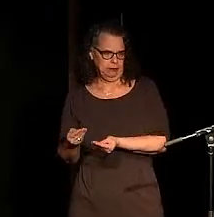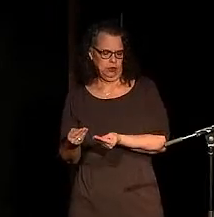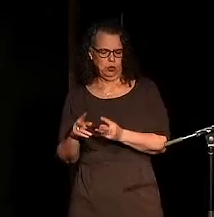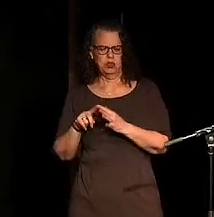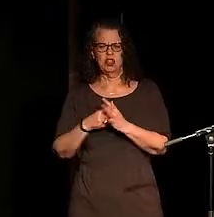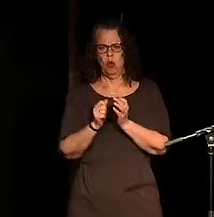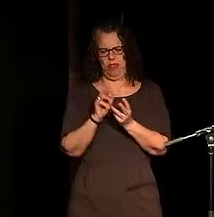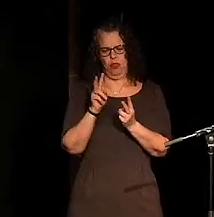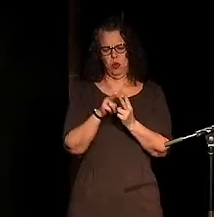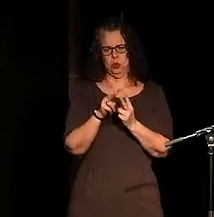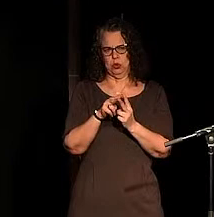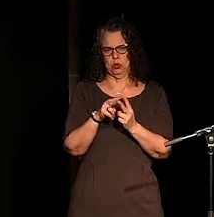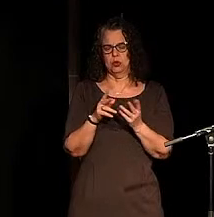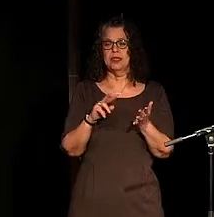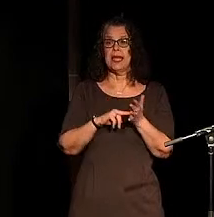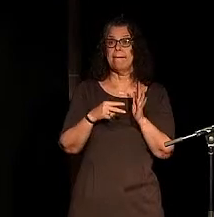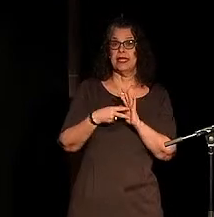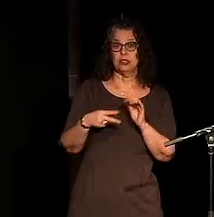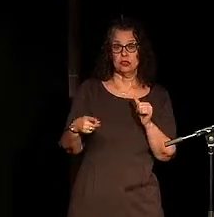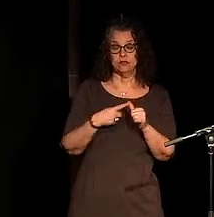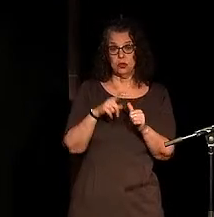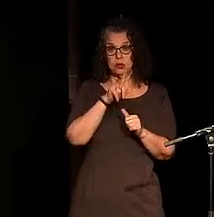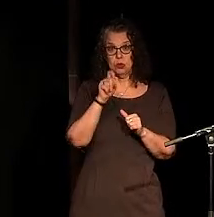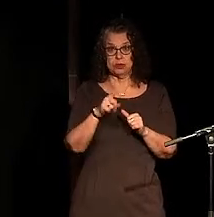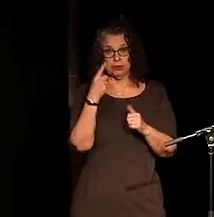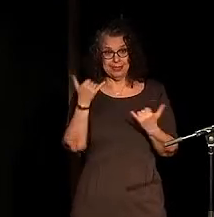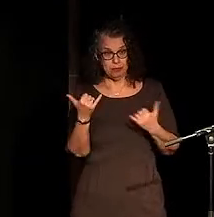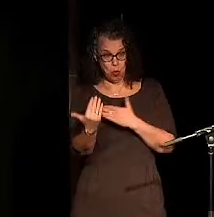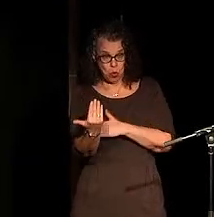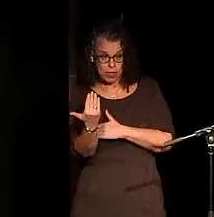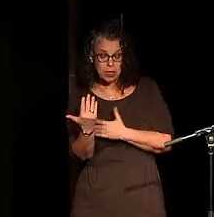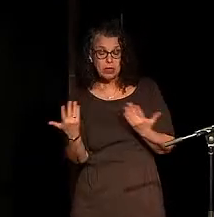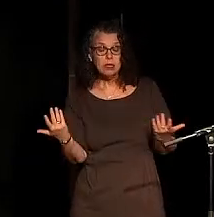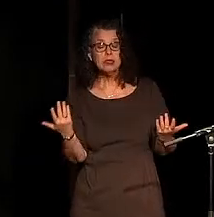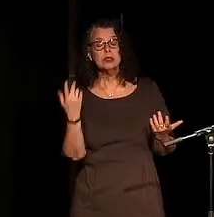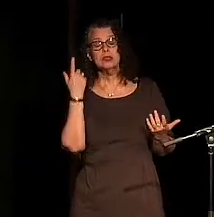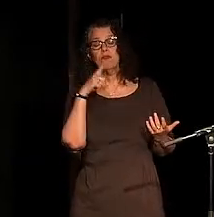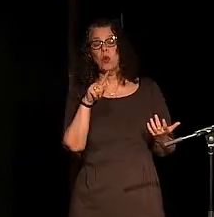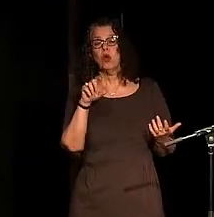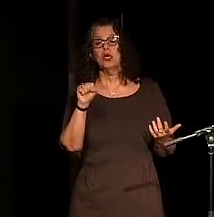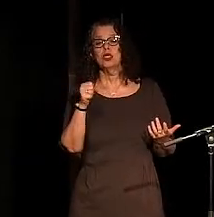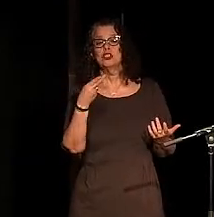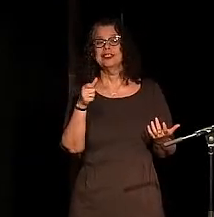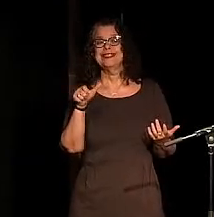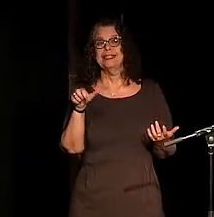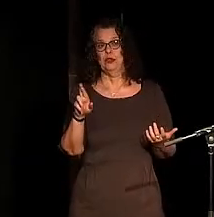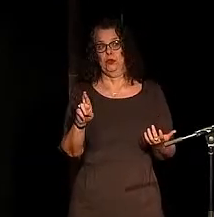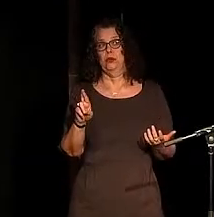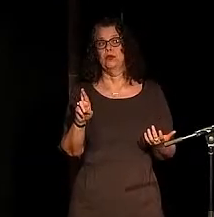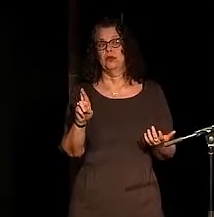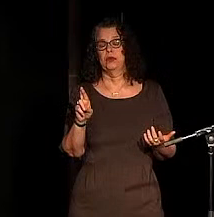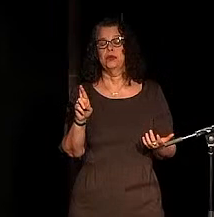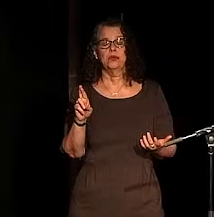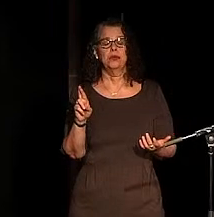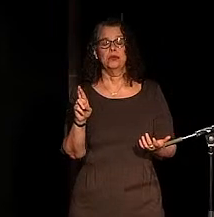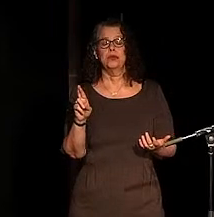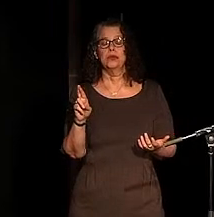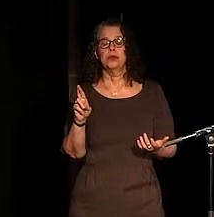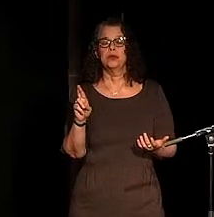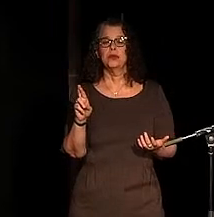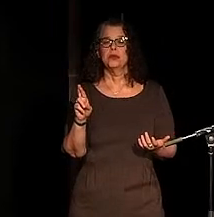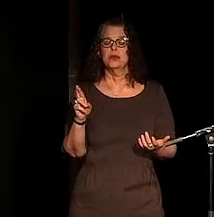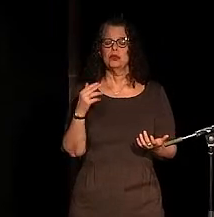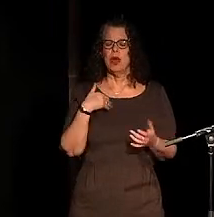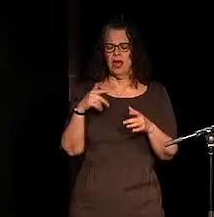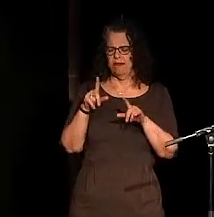two topics right away, meaning our first question in the morning is going to go to Shahir. And this is, I have the